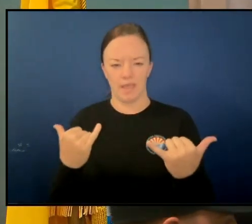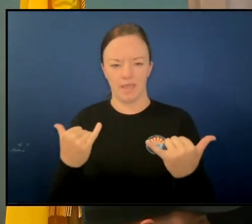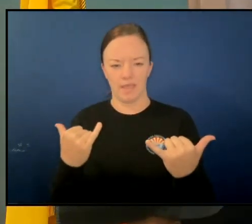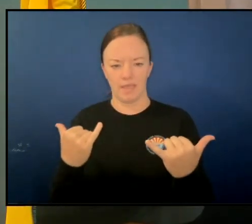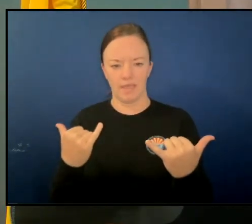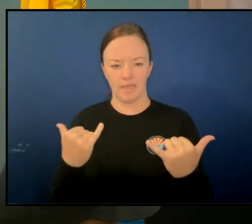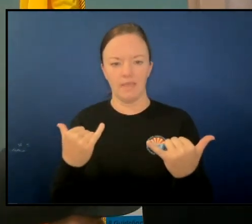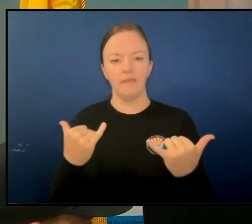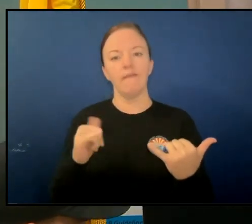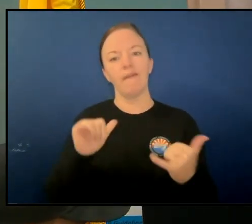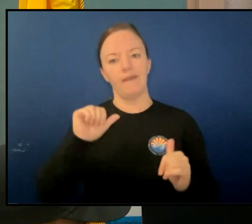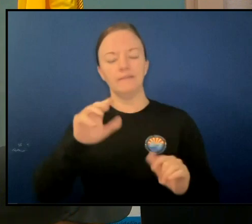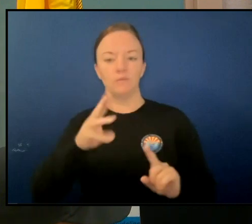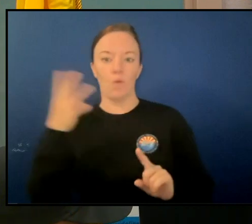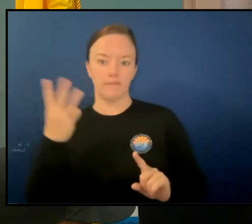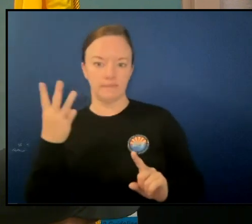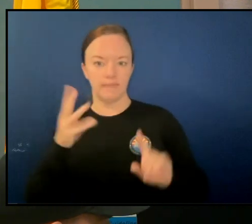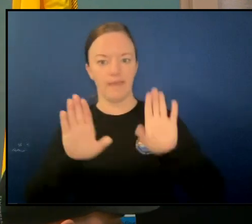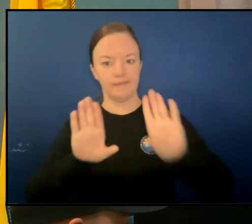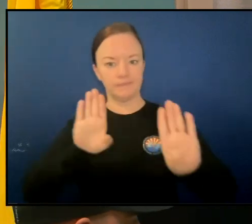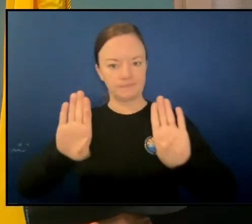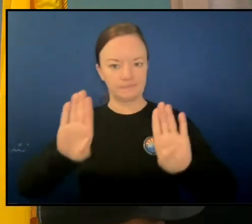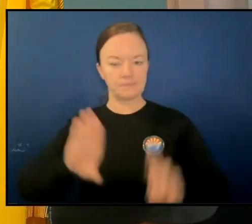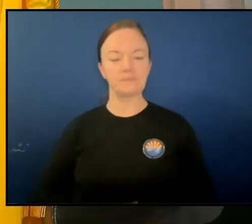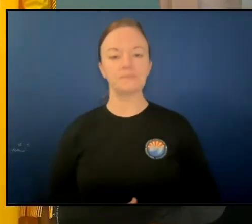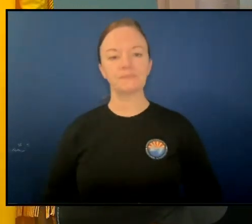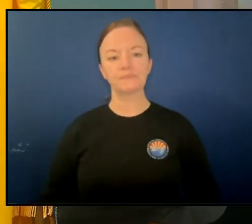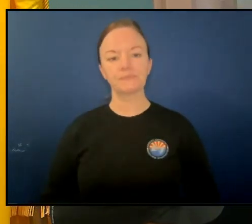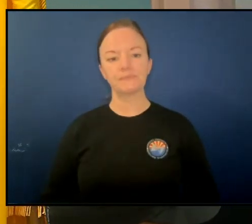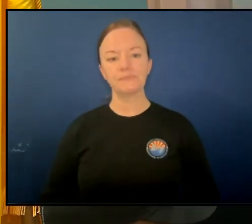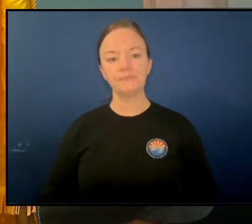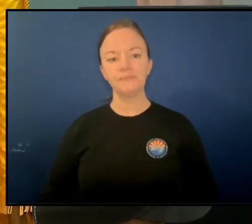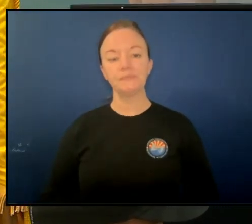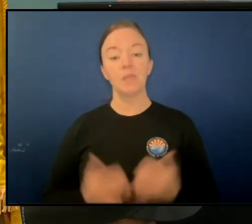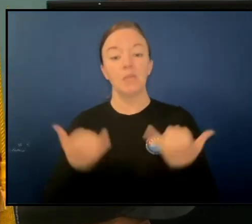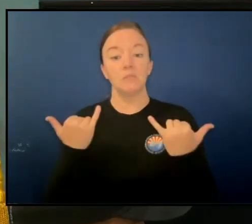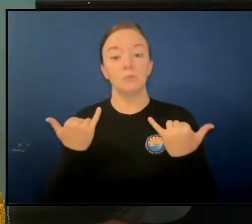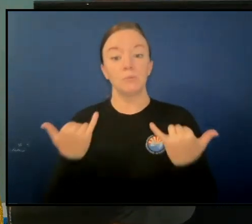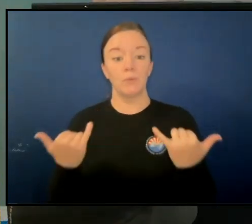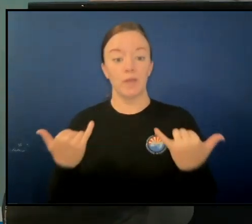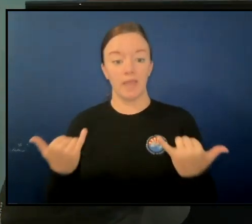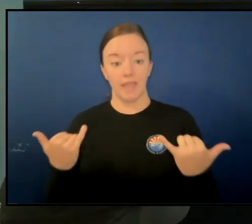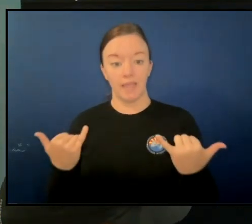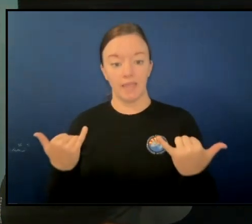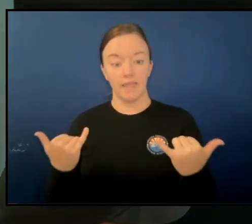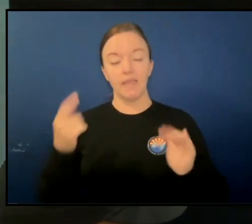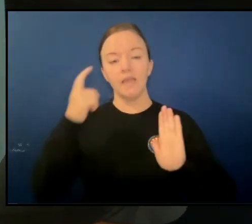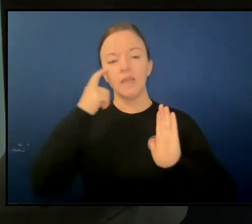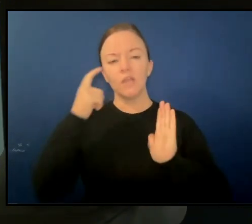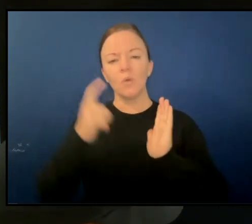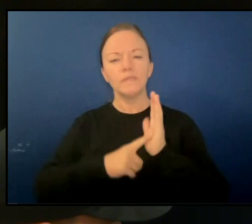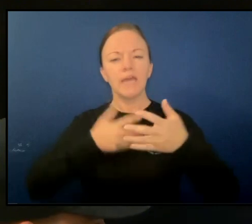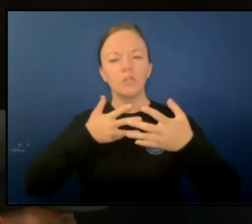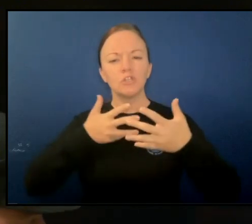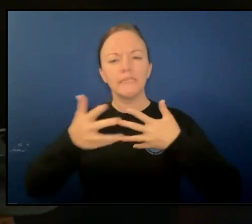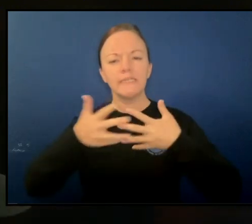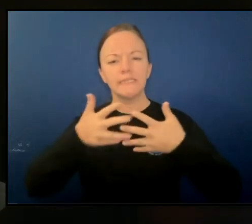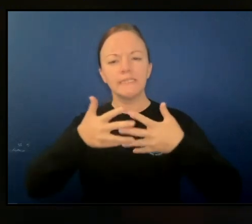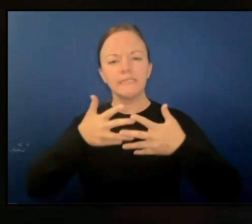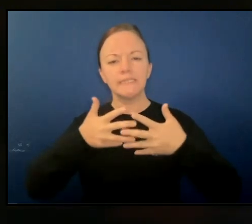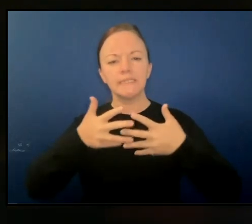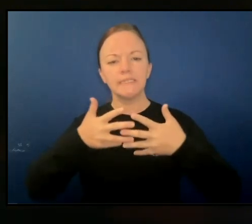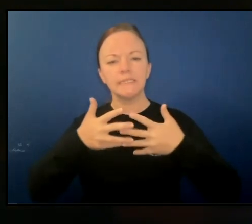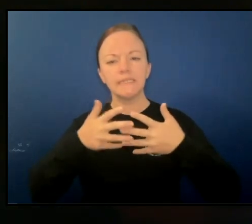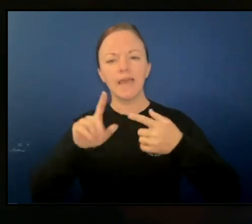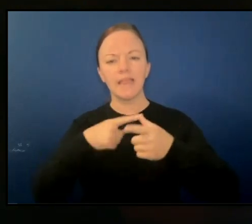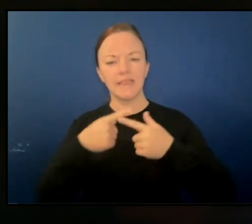Wednesday on the right. So today on the left, you'll notice this area of shaded green and then striped yellow. So